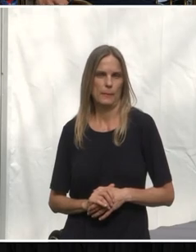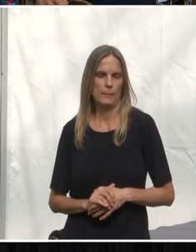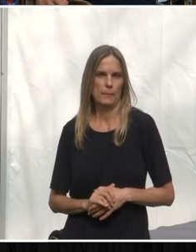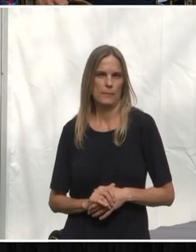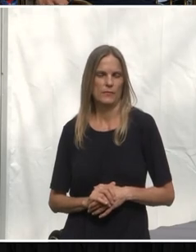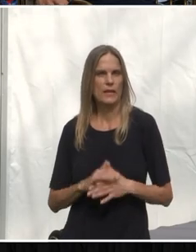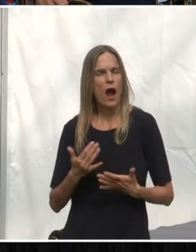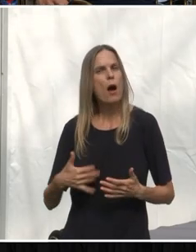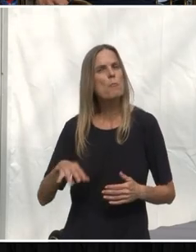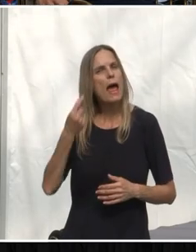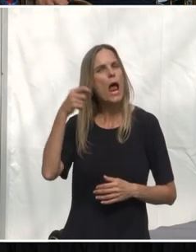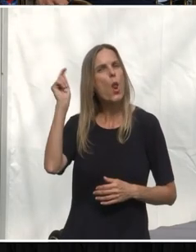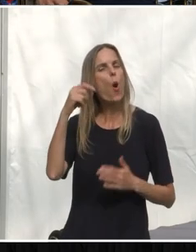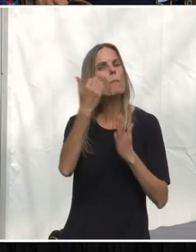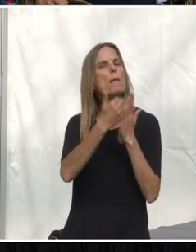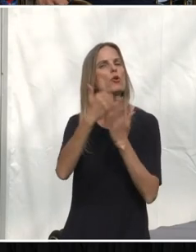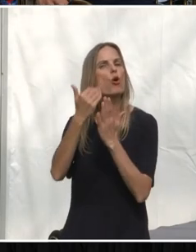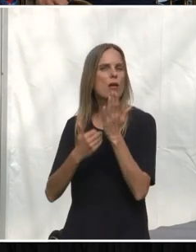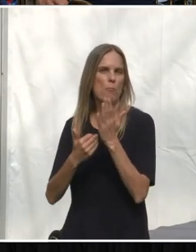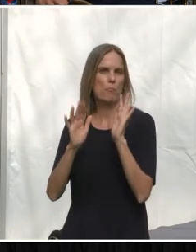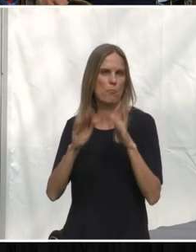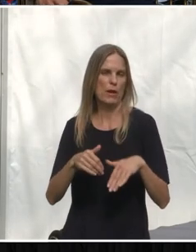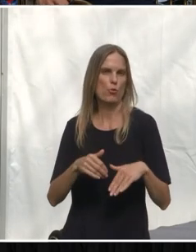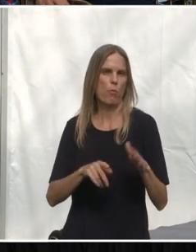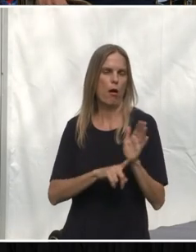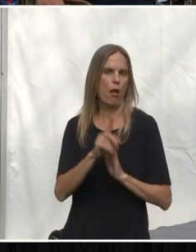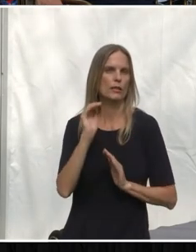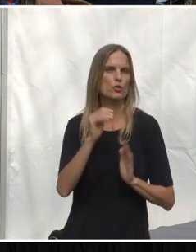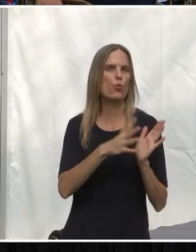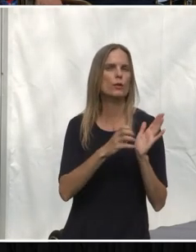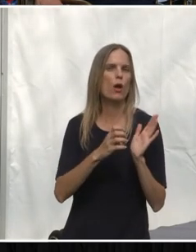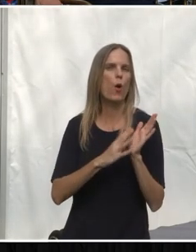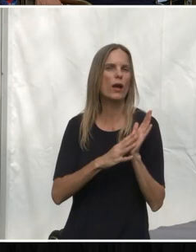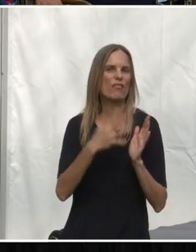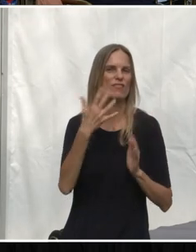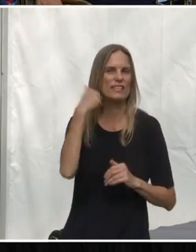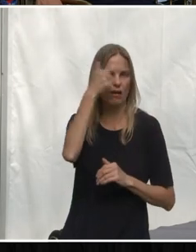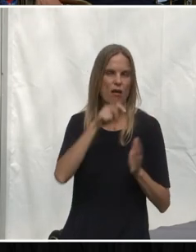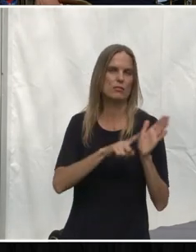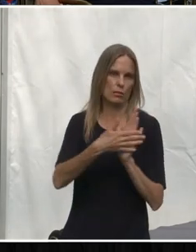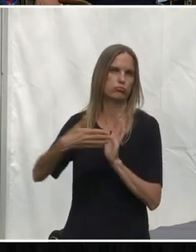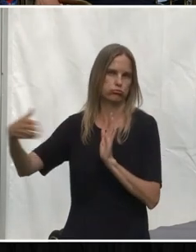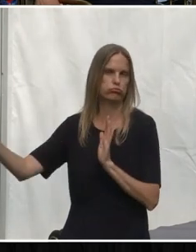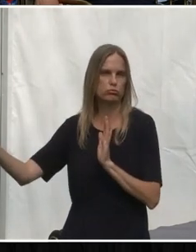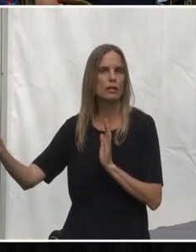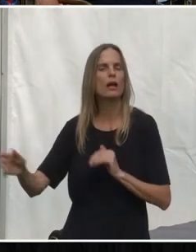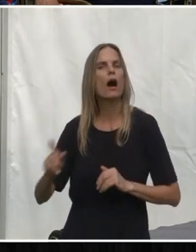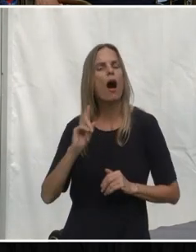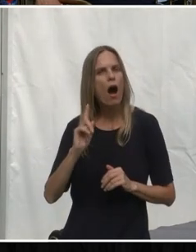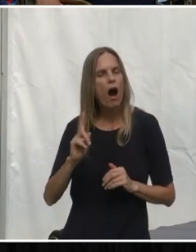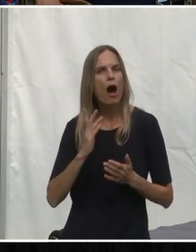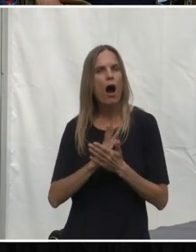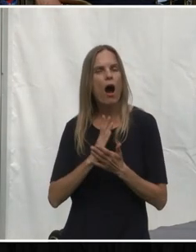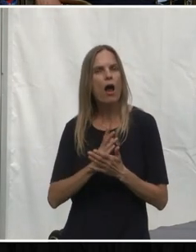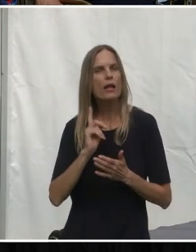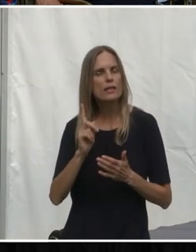creating programs for since 1995, and the first consideration is that where is the